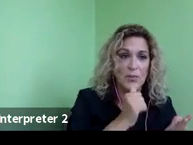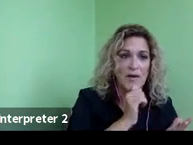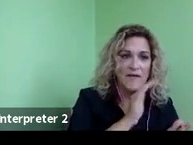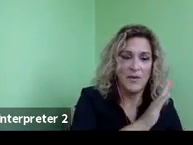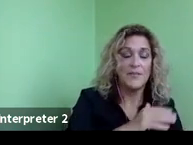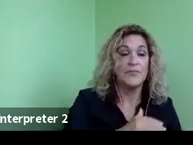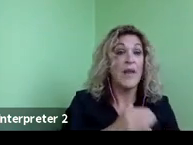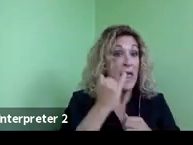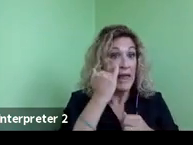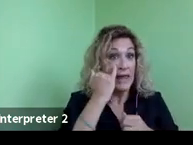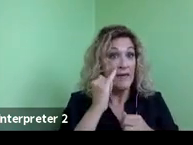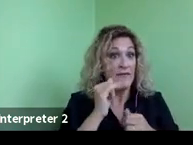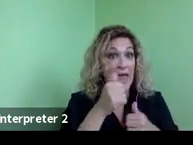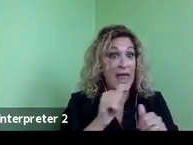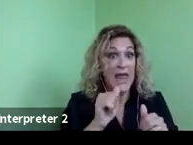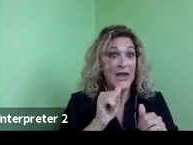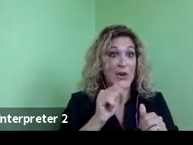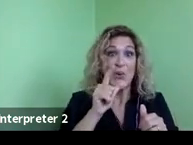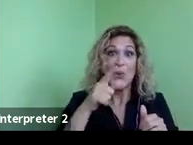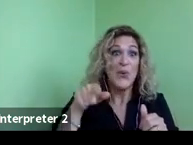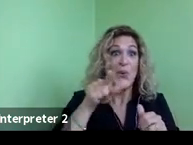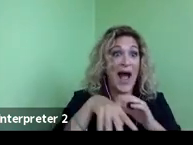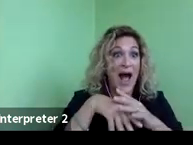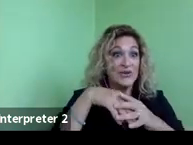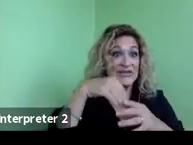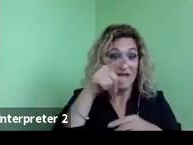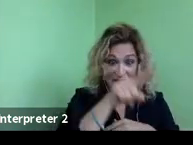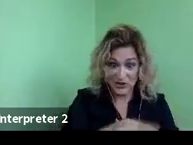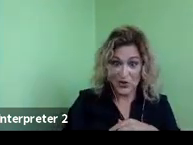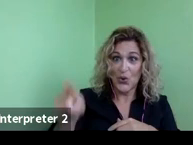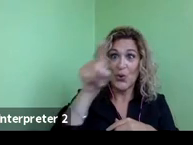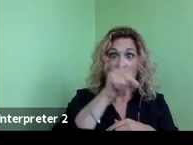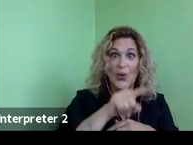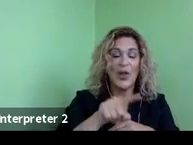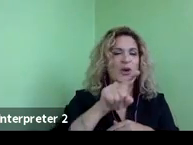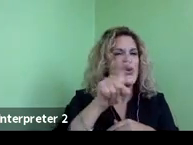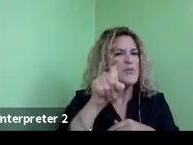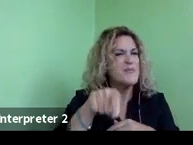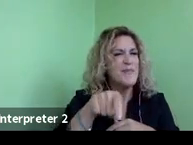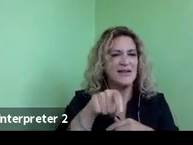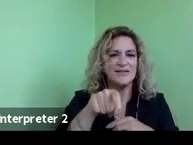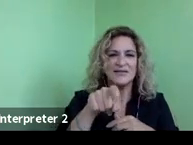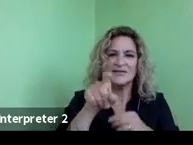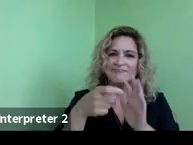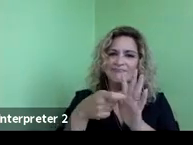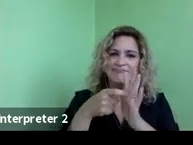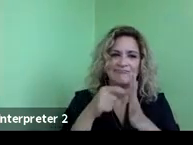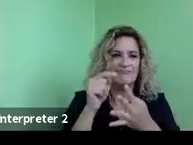must have a release, and that release can only be sought because the survivor wants their information